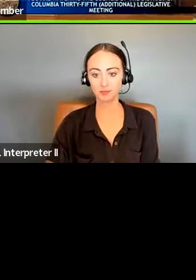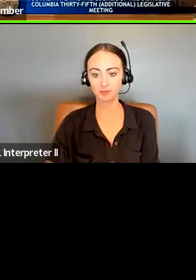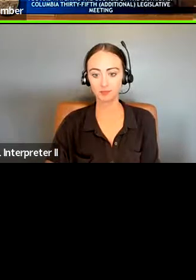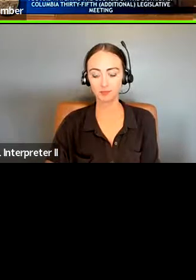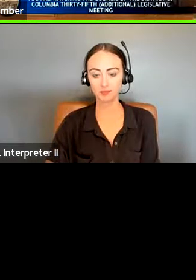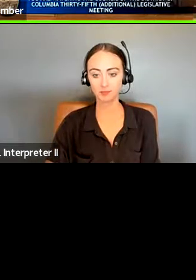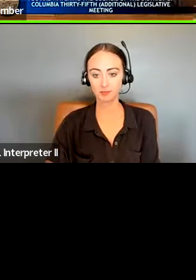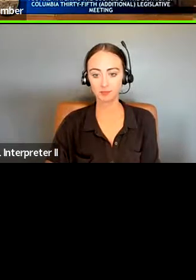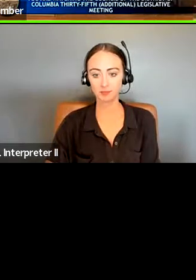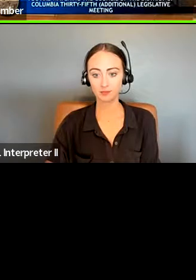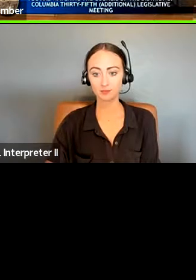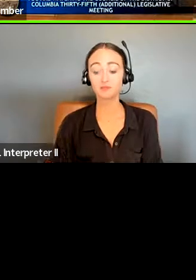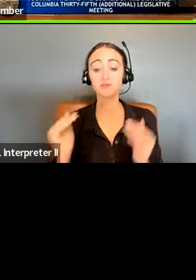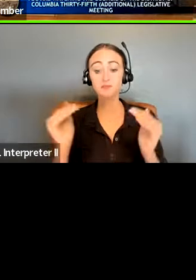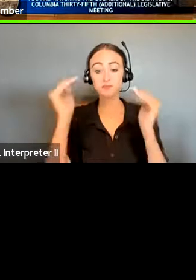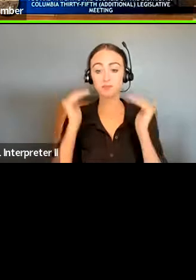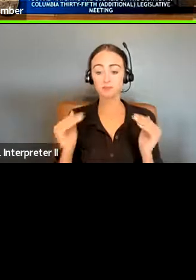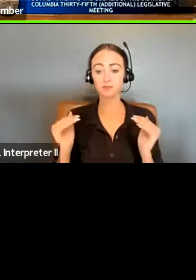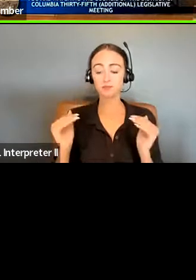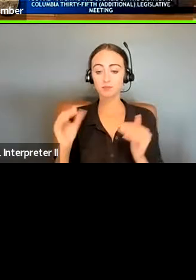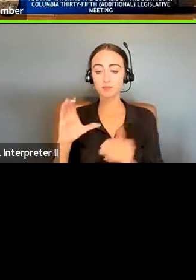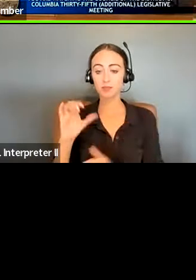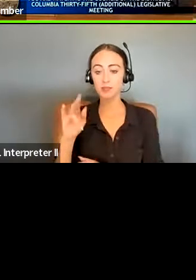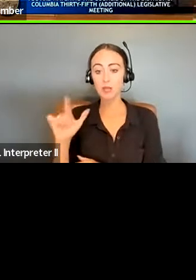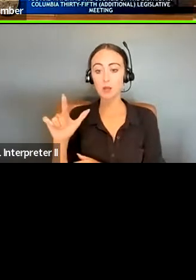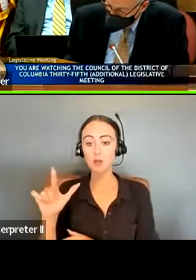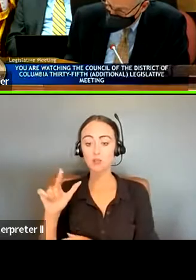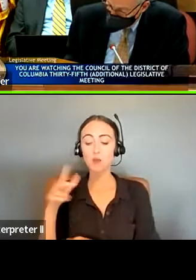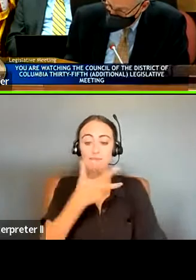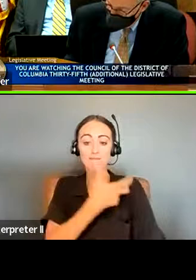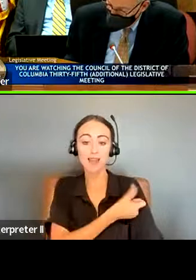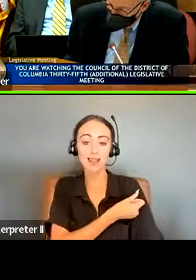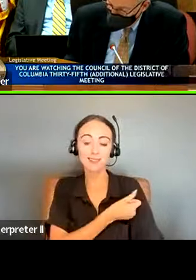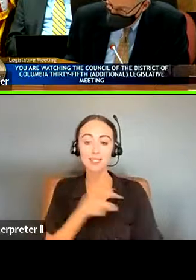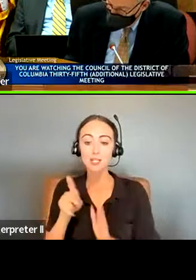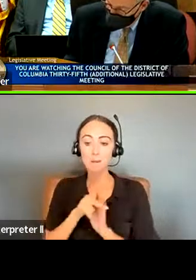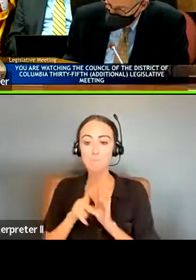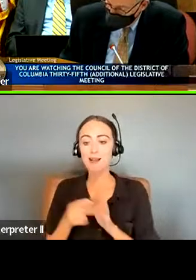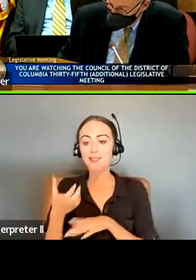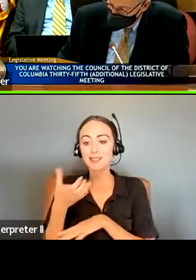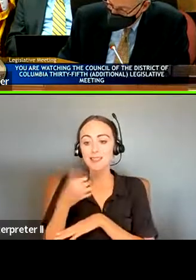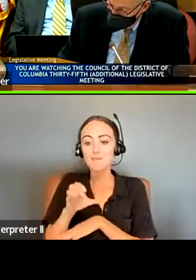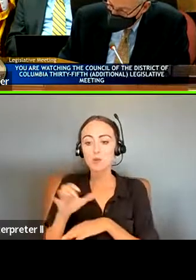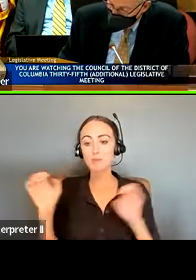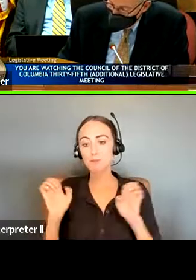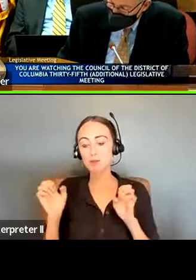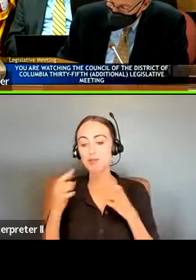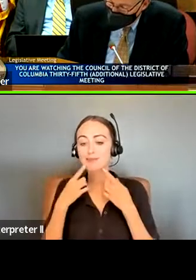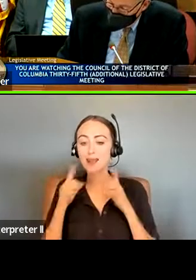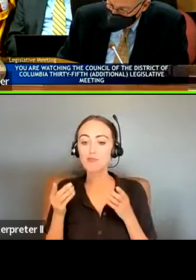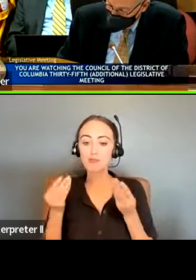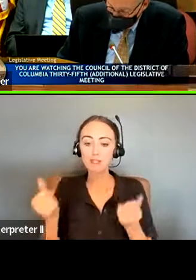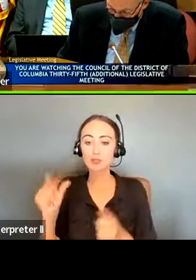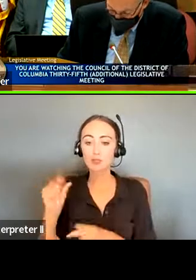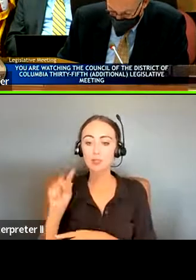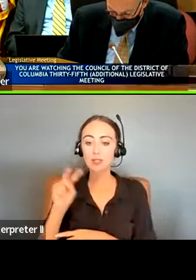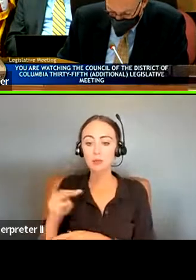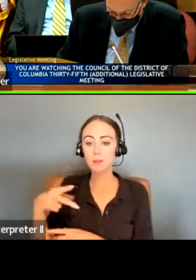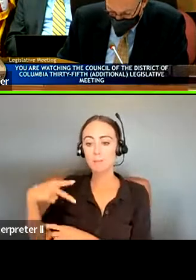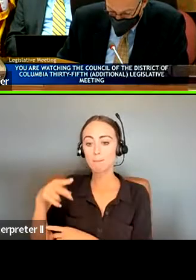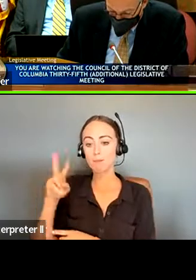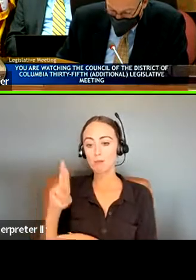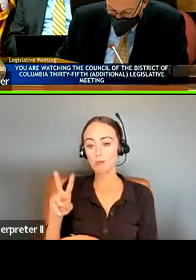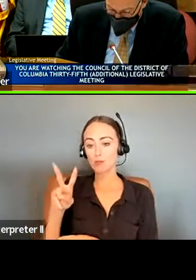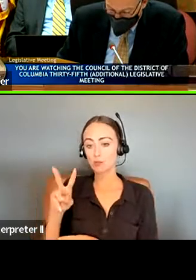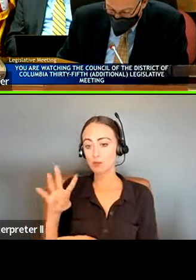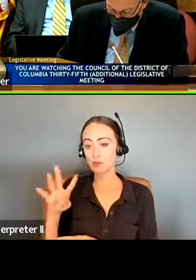next measure is Council Vaccination Policy Enforcement Emergency Declaration Resolution 2022, PR